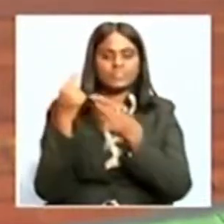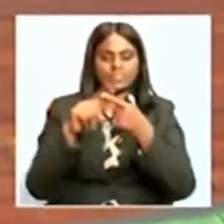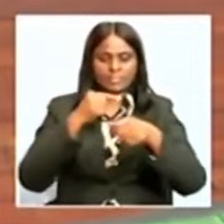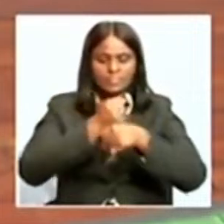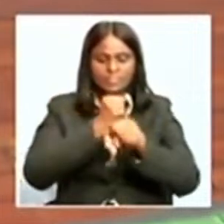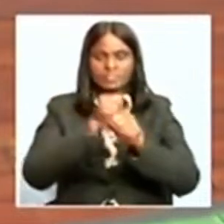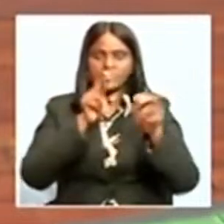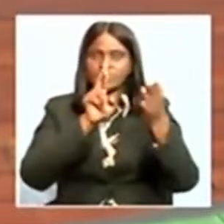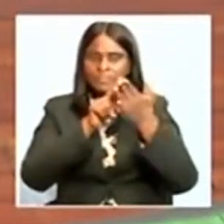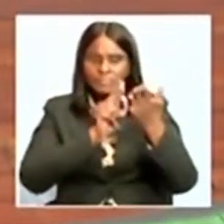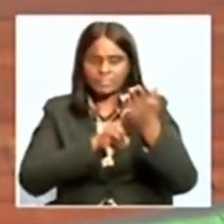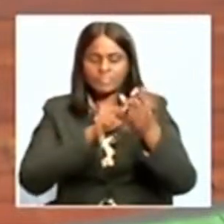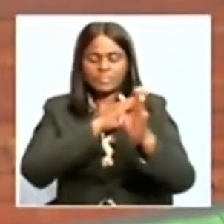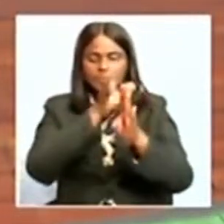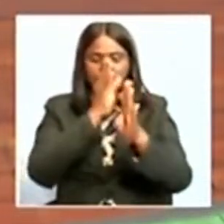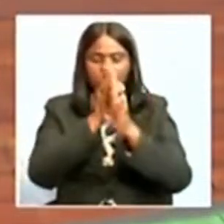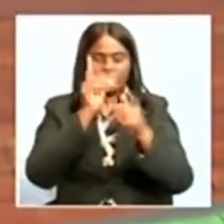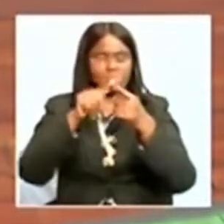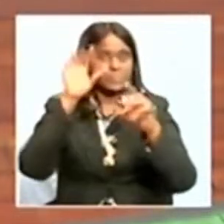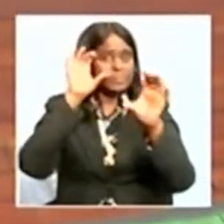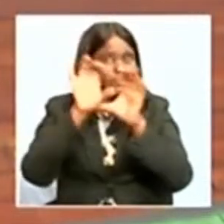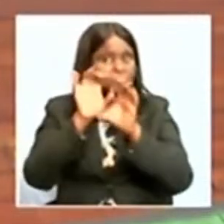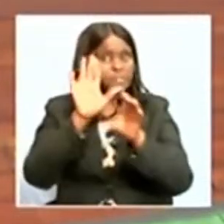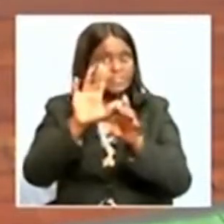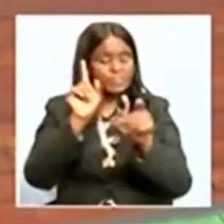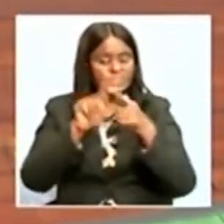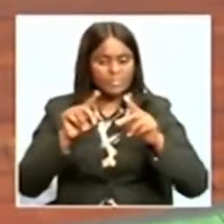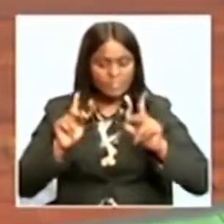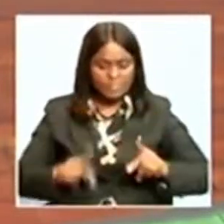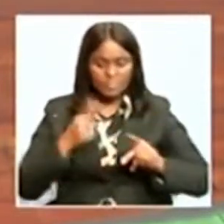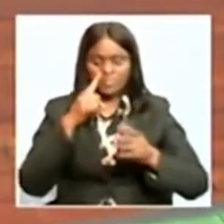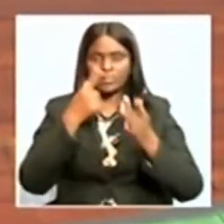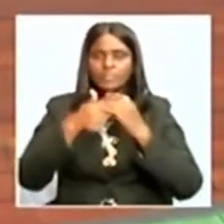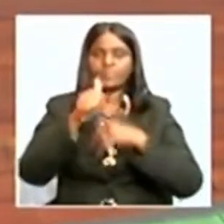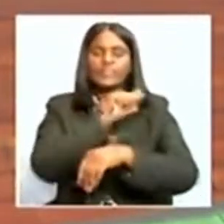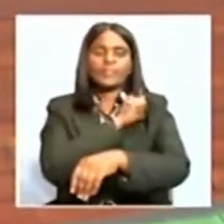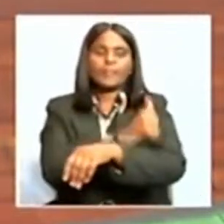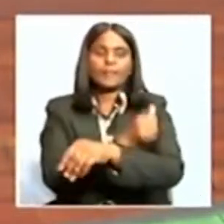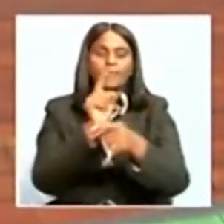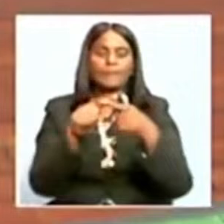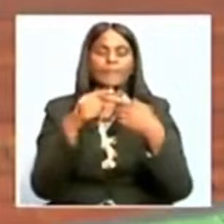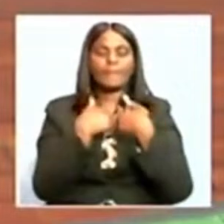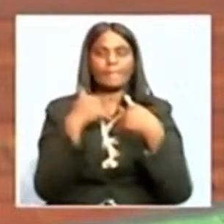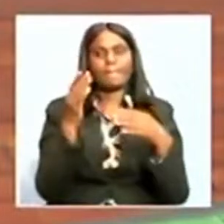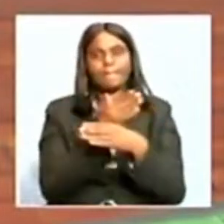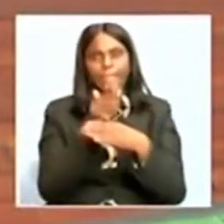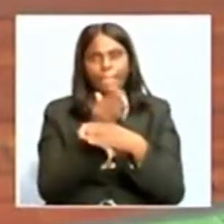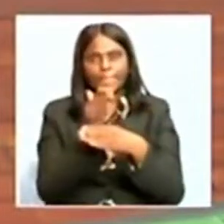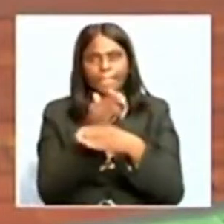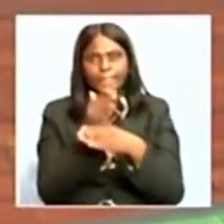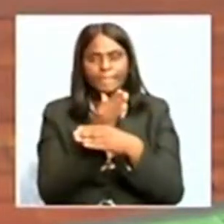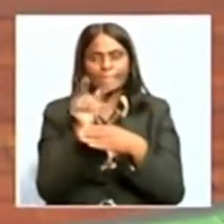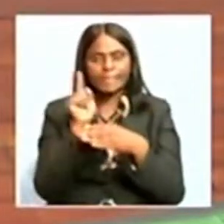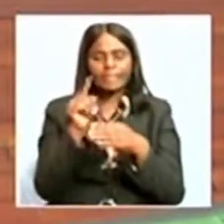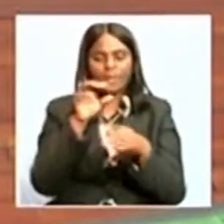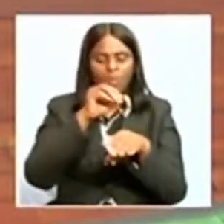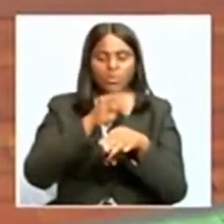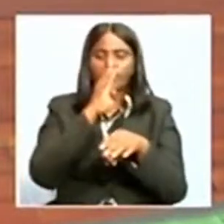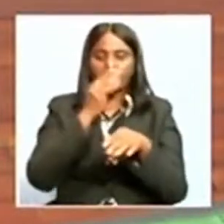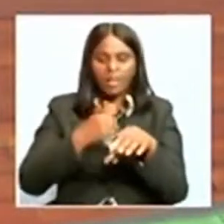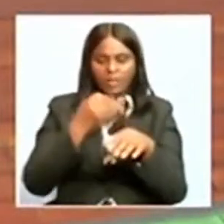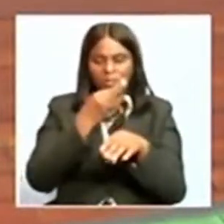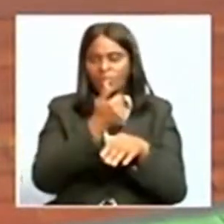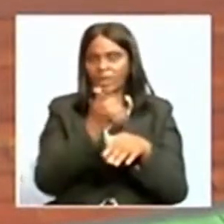rules relating to the conditions applicable to a person who is authorized to transact business on behalf of